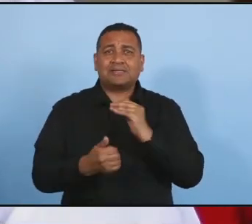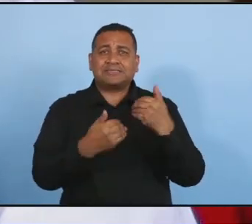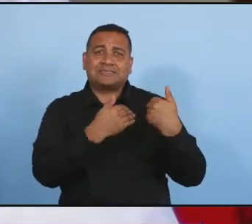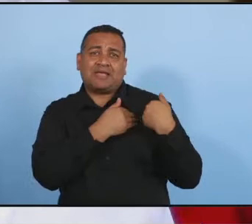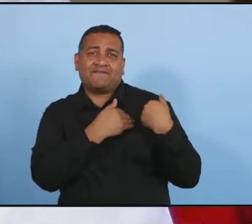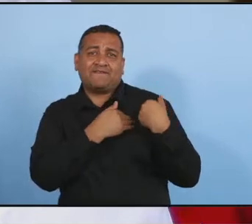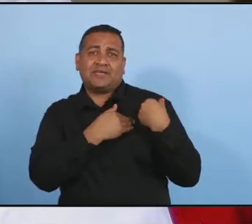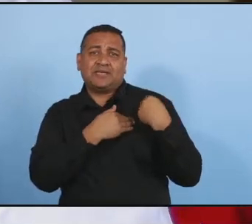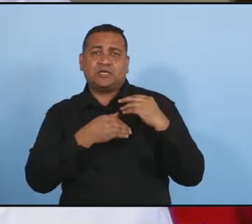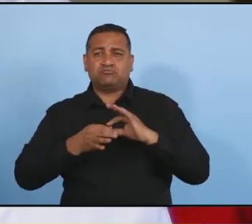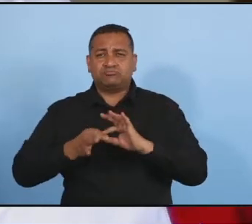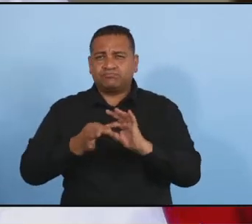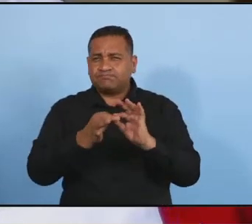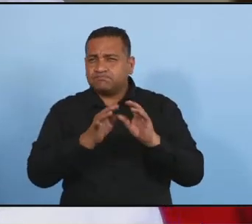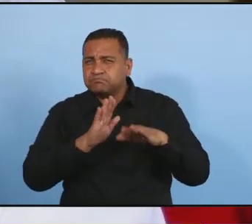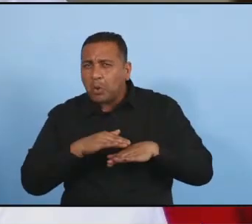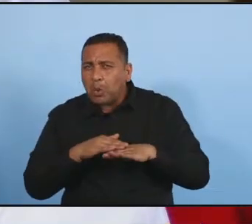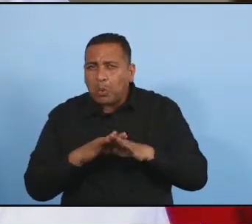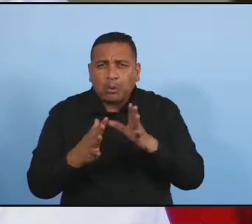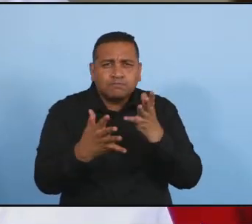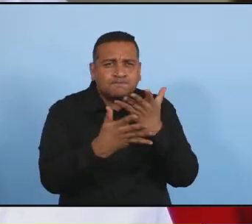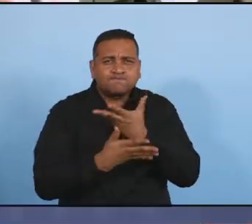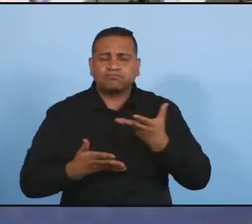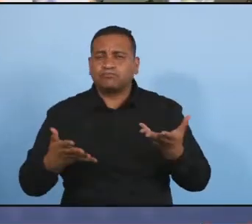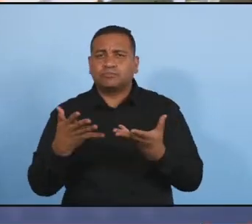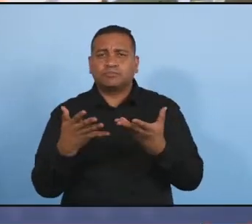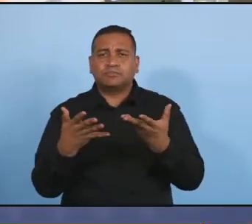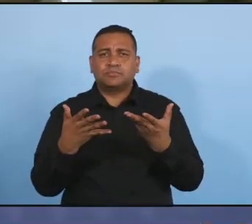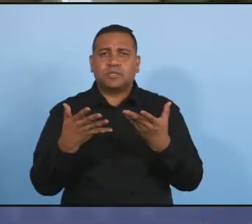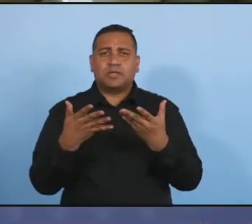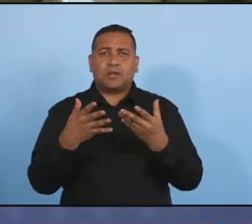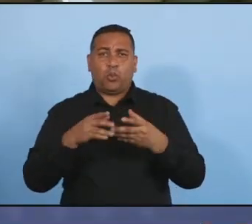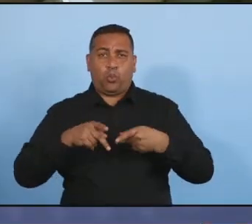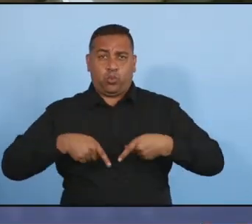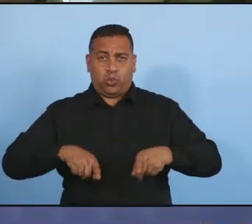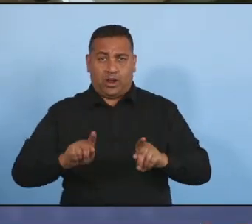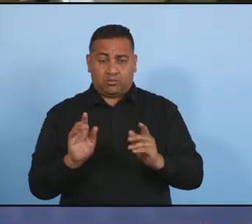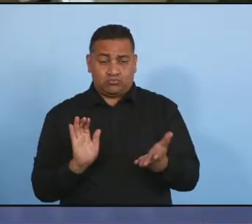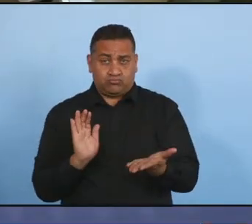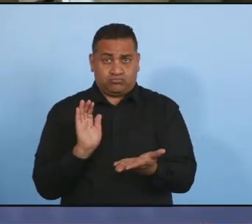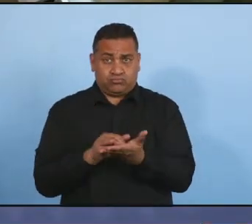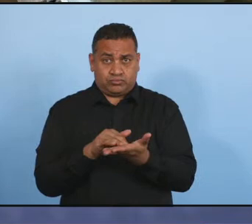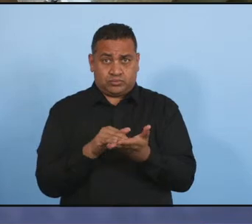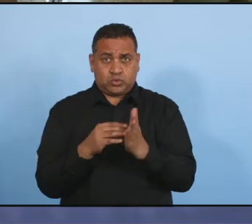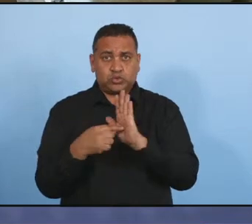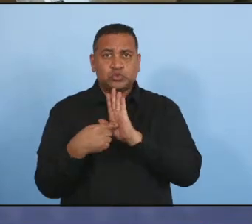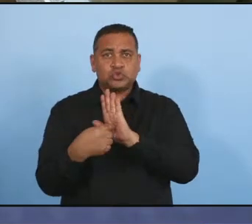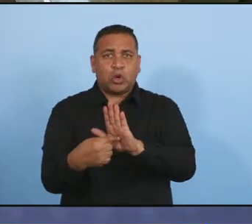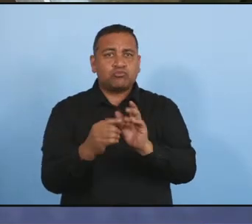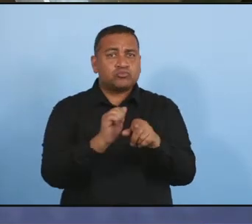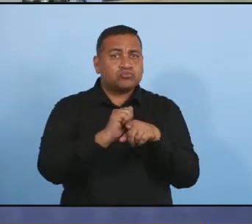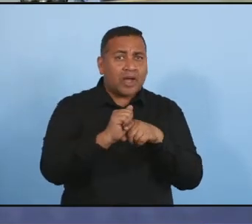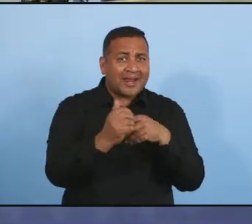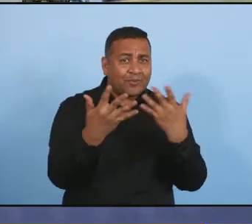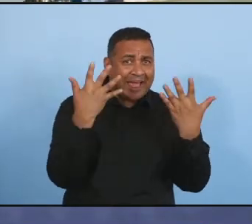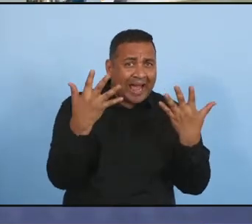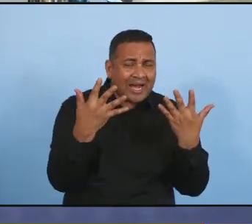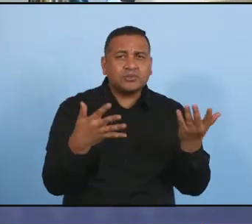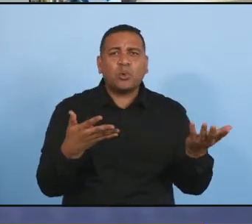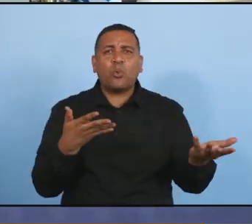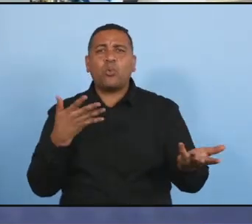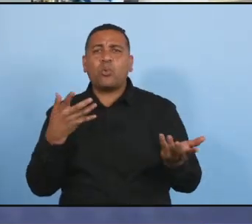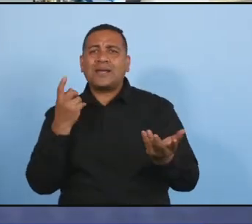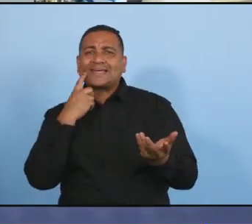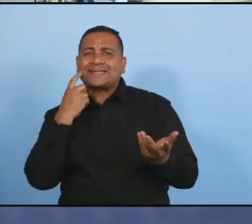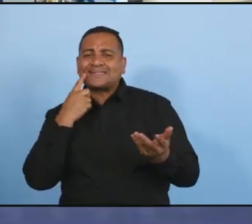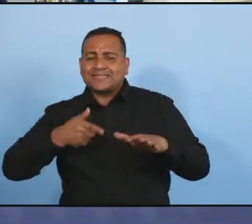you to the ground. We're taking you to the ground. And while you arrive here, we're showing you practical by hand, a pedestal grinder, a